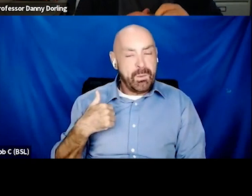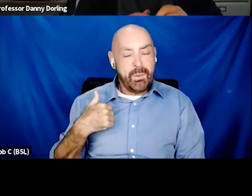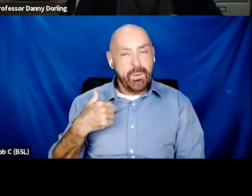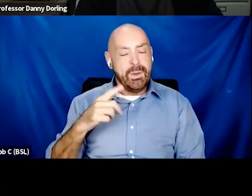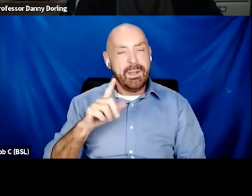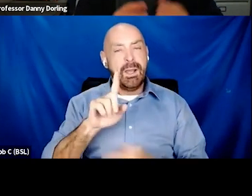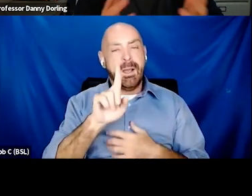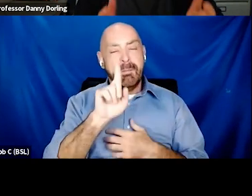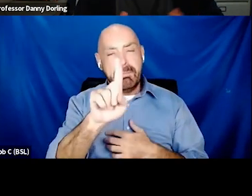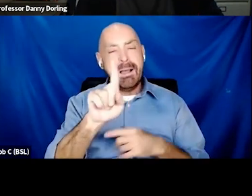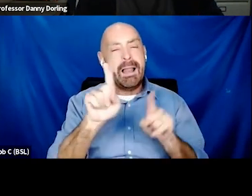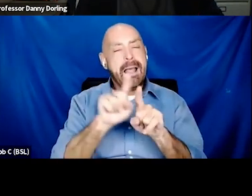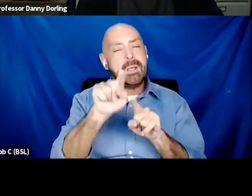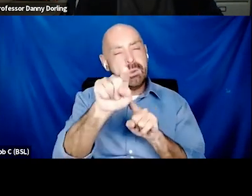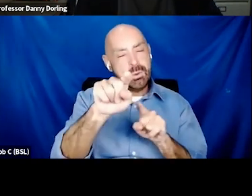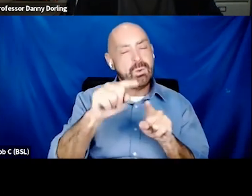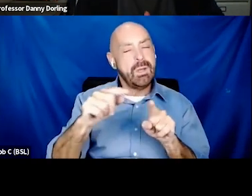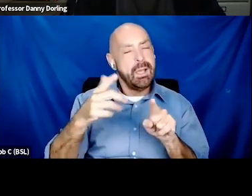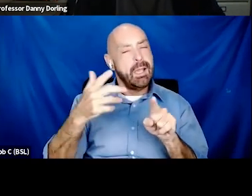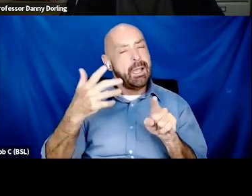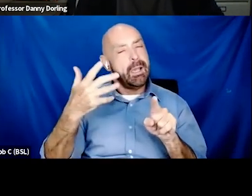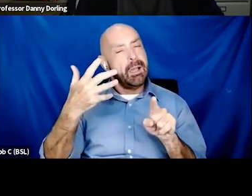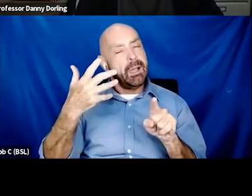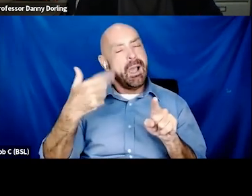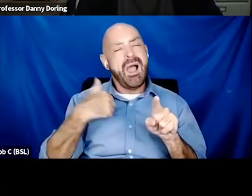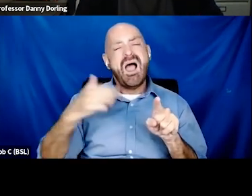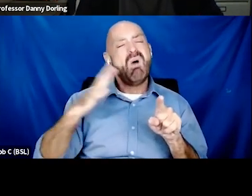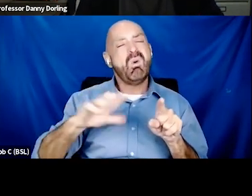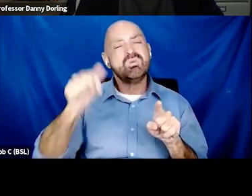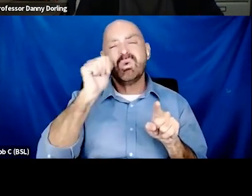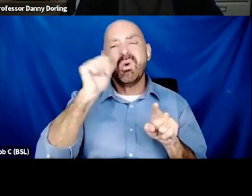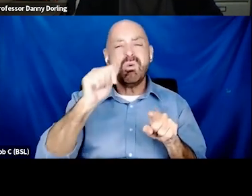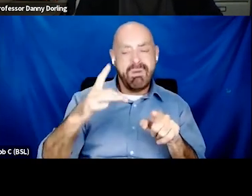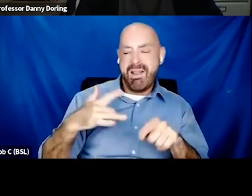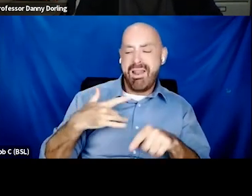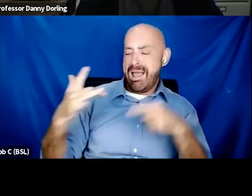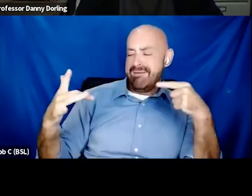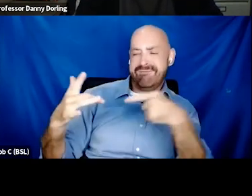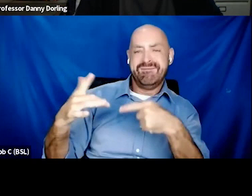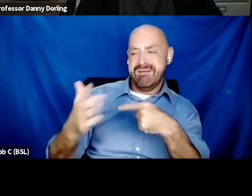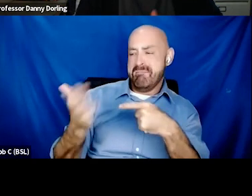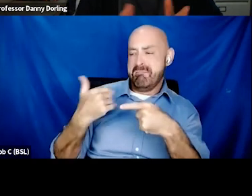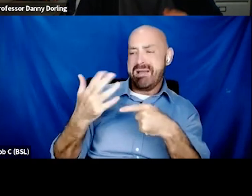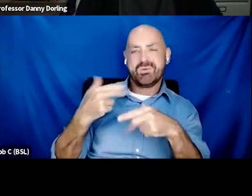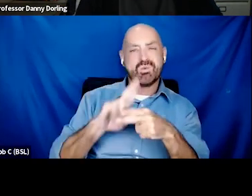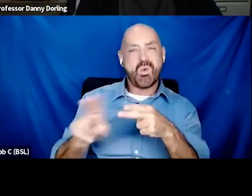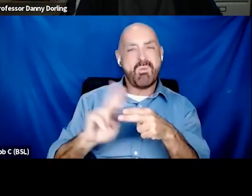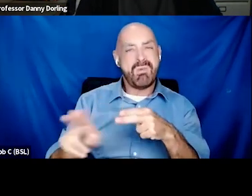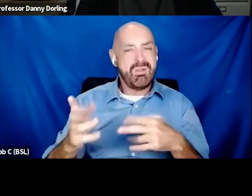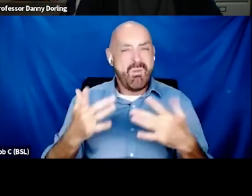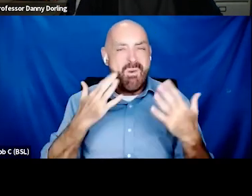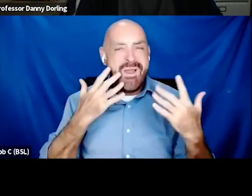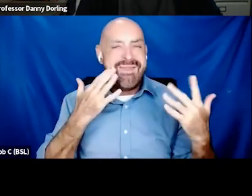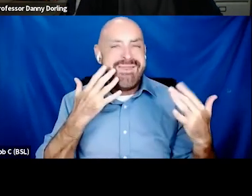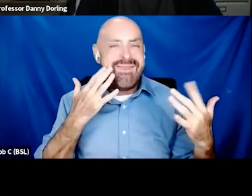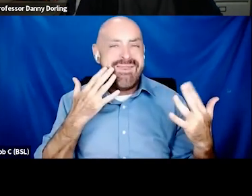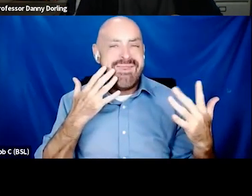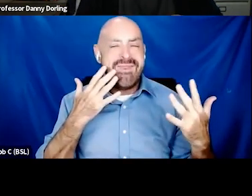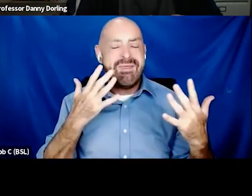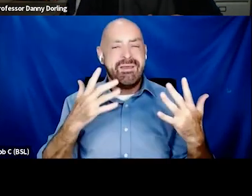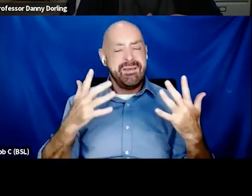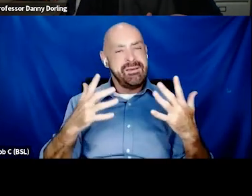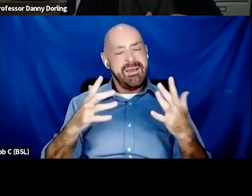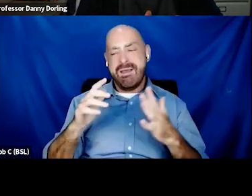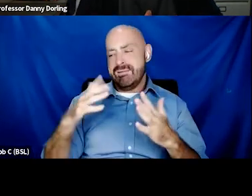of you, I want to know when will life return to normal after the pandemic. So I set about looking over the last